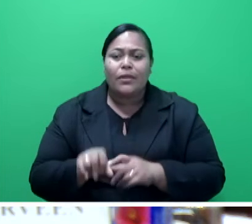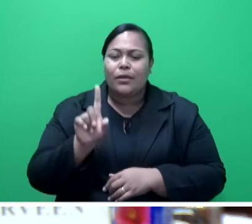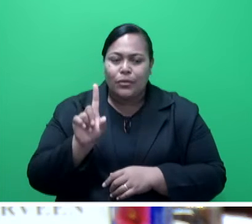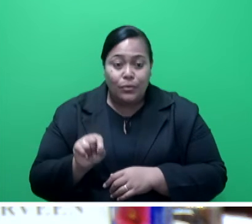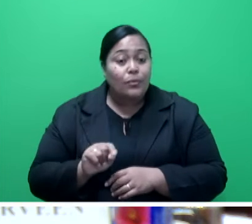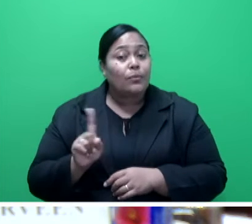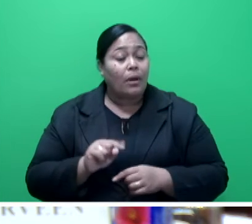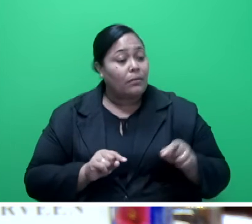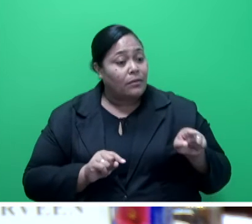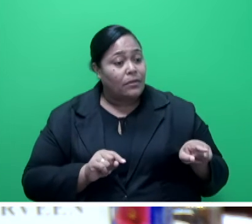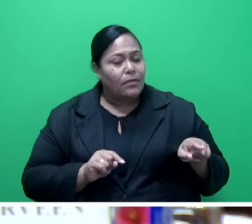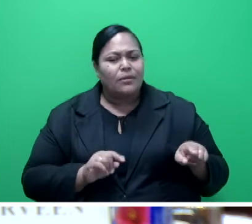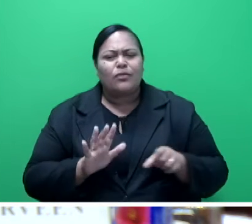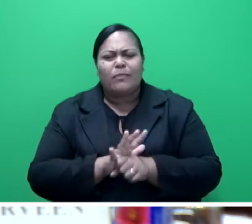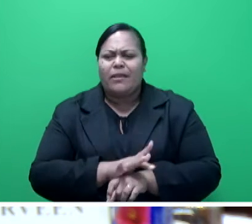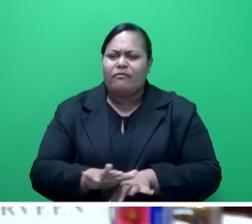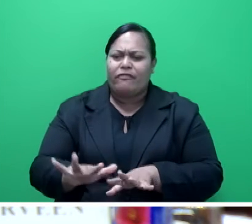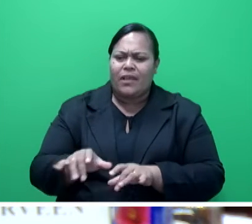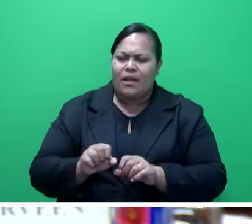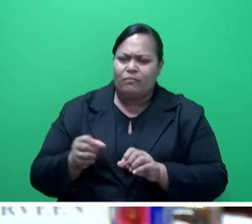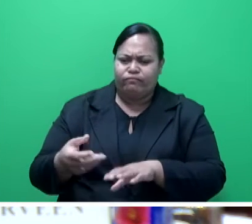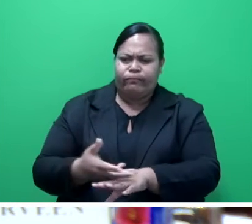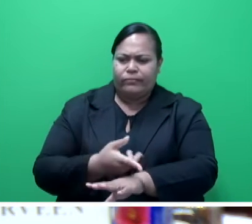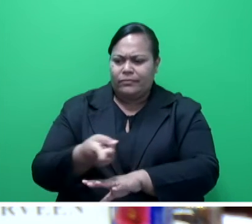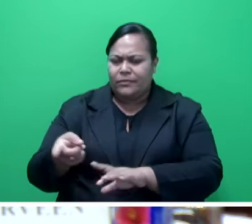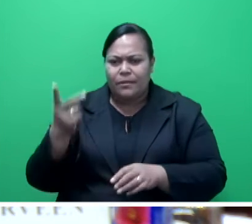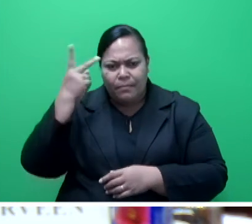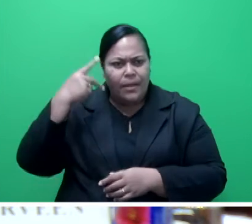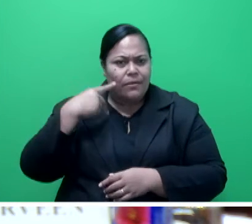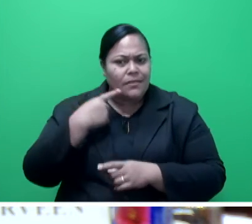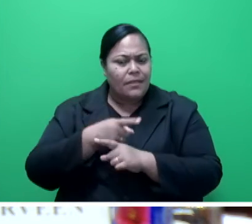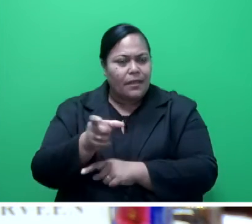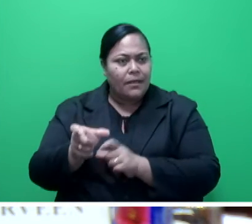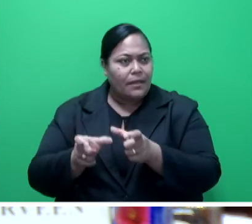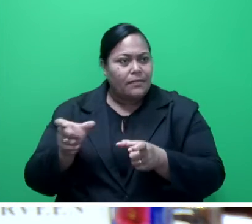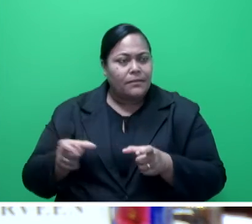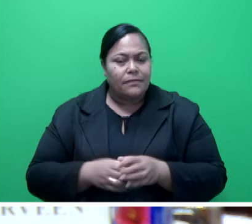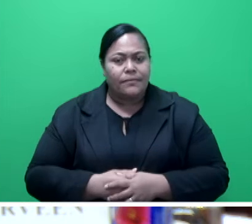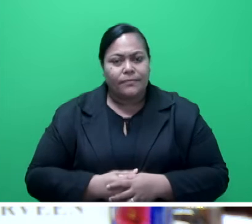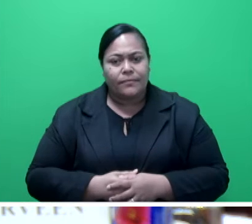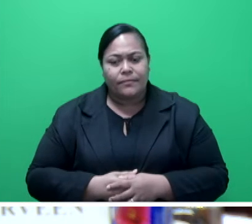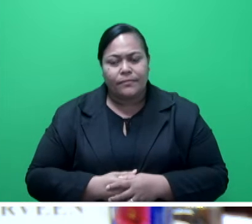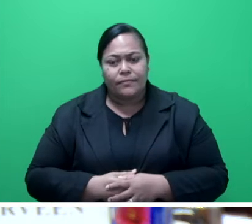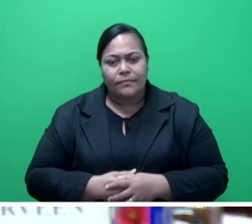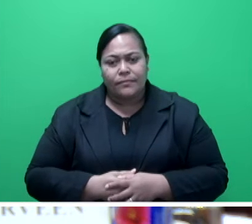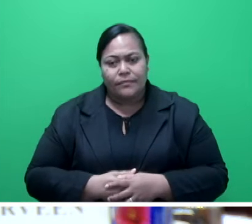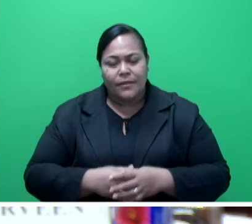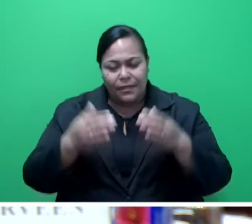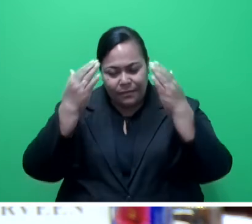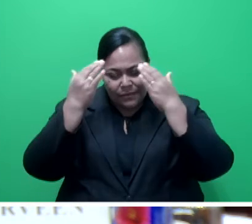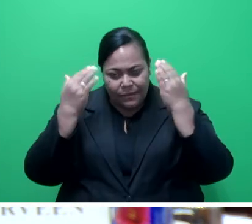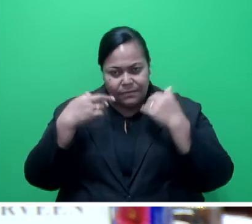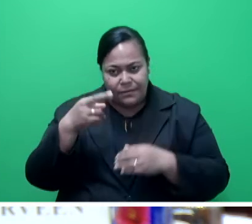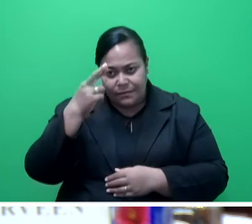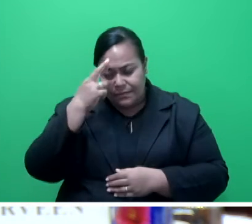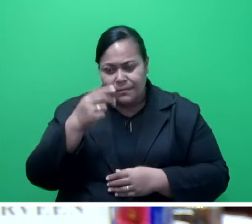Speaker, sir, to create fear amongst our parents and guardians. Mr. Speaker, sir, I reiterate that evidence